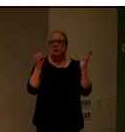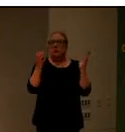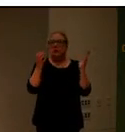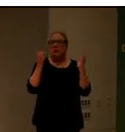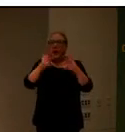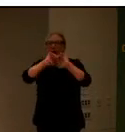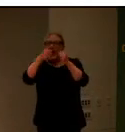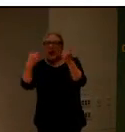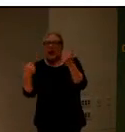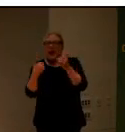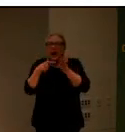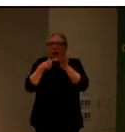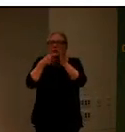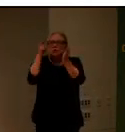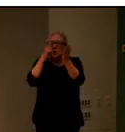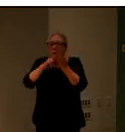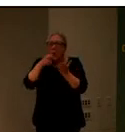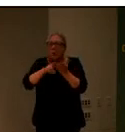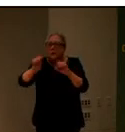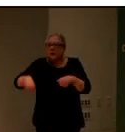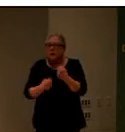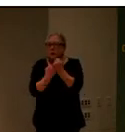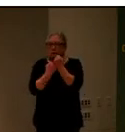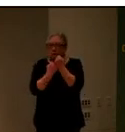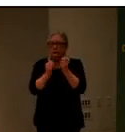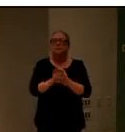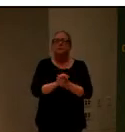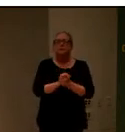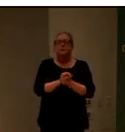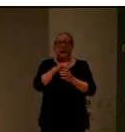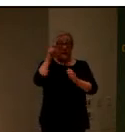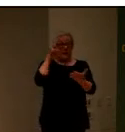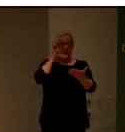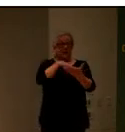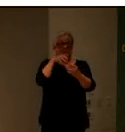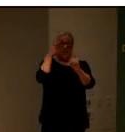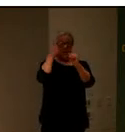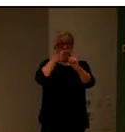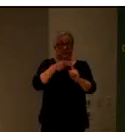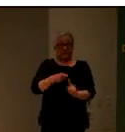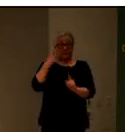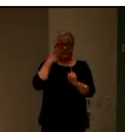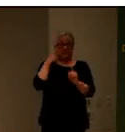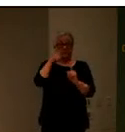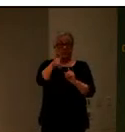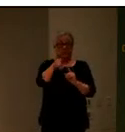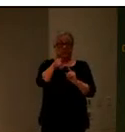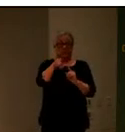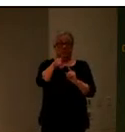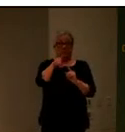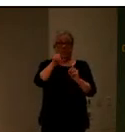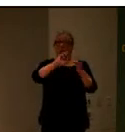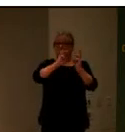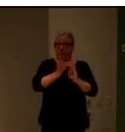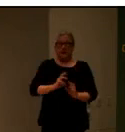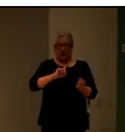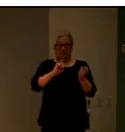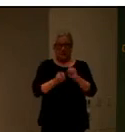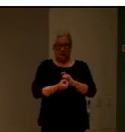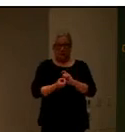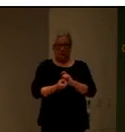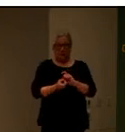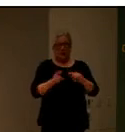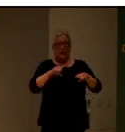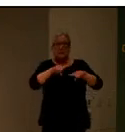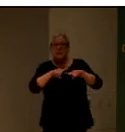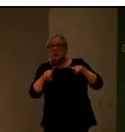way. And as we've discussed in our advancing, we have to study this specifically for climate change, but there's a lot that we can